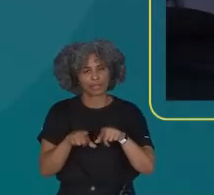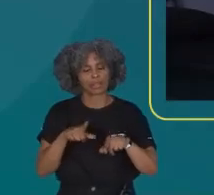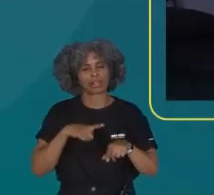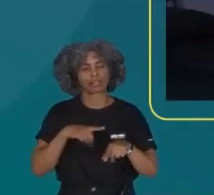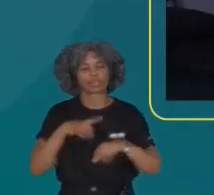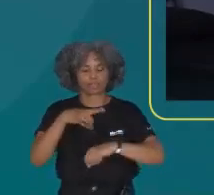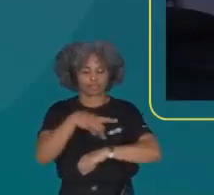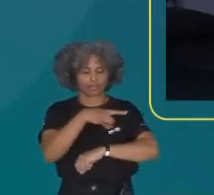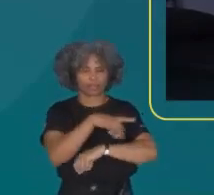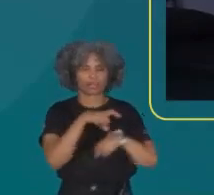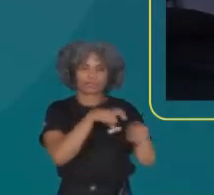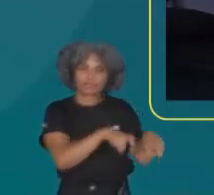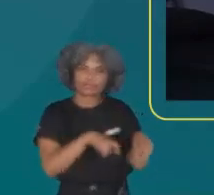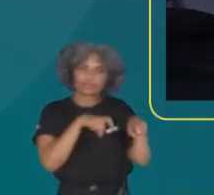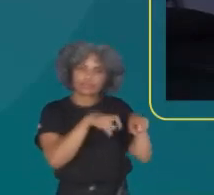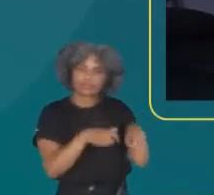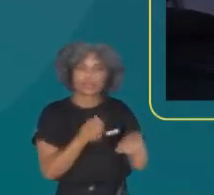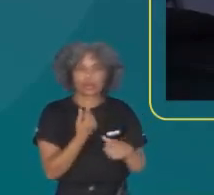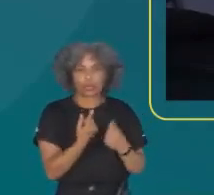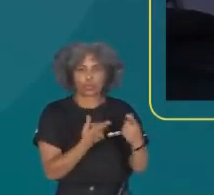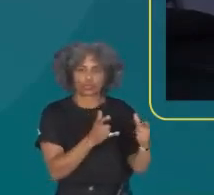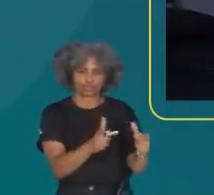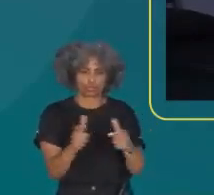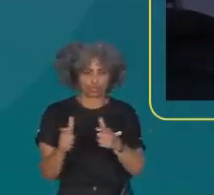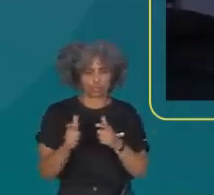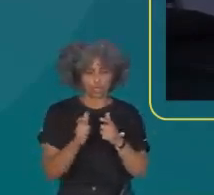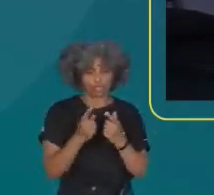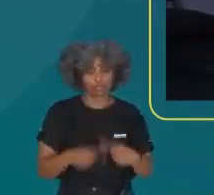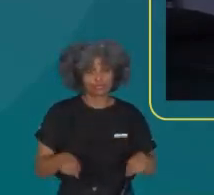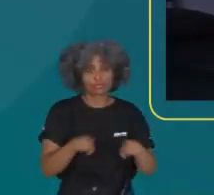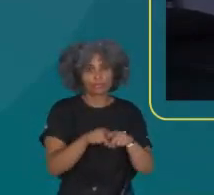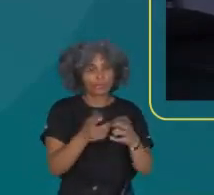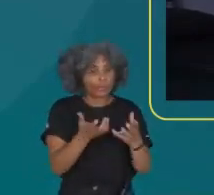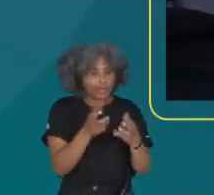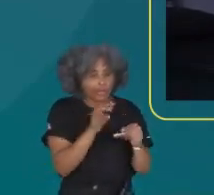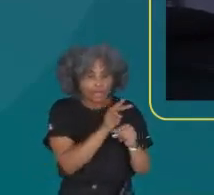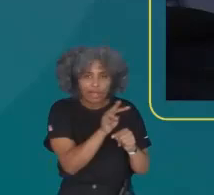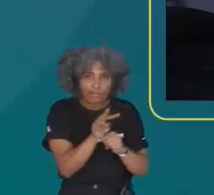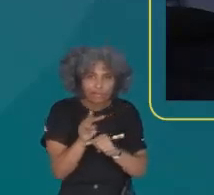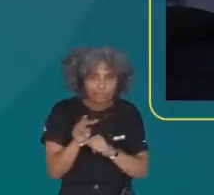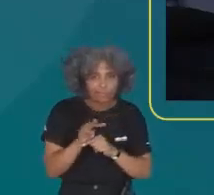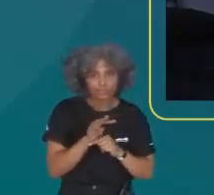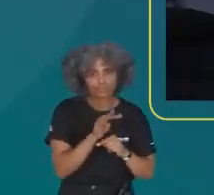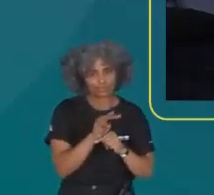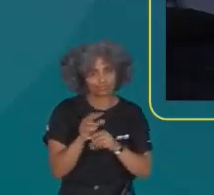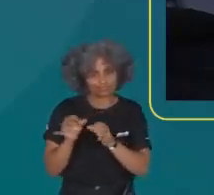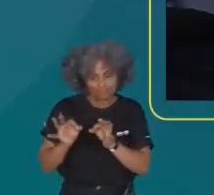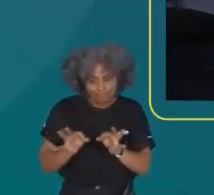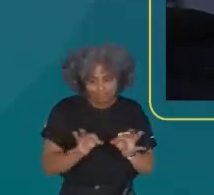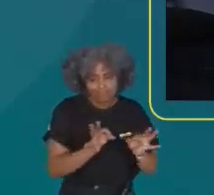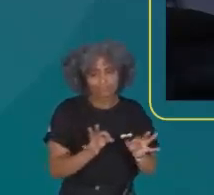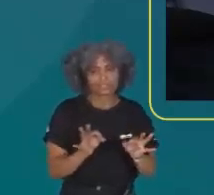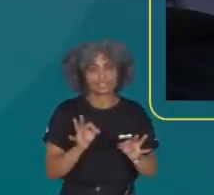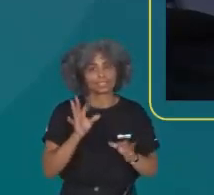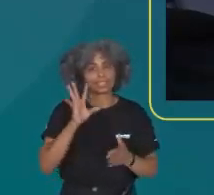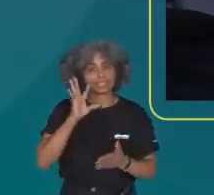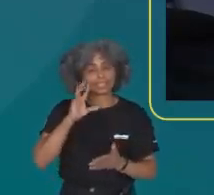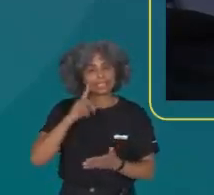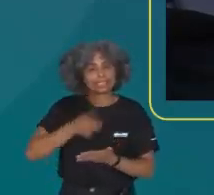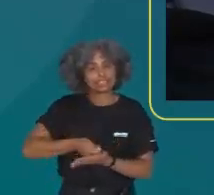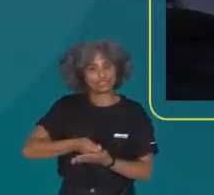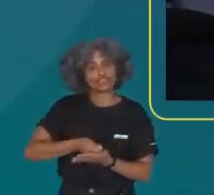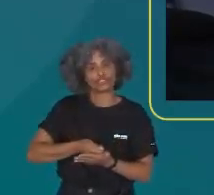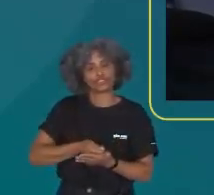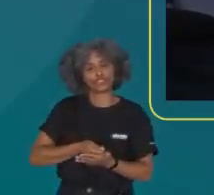sites. So we wanted to protect those as well. So we decided that we would protect those sites and create